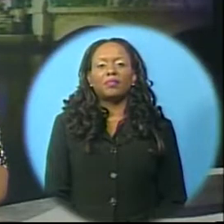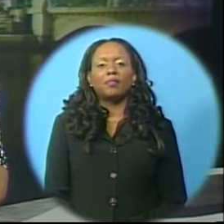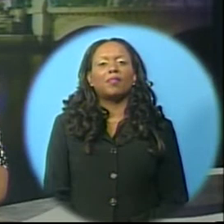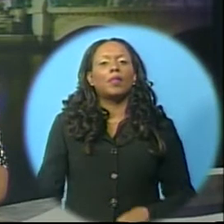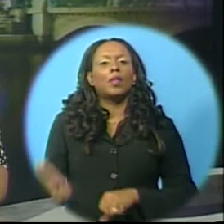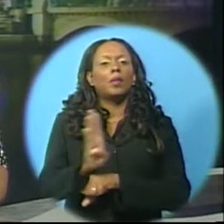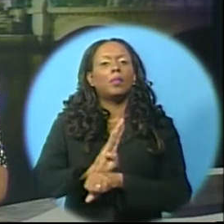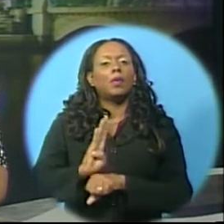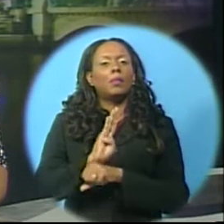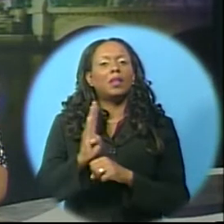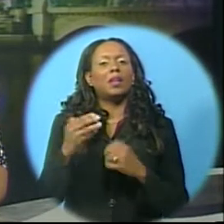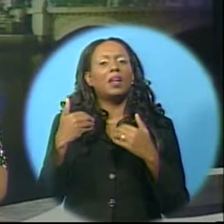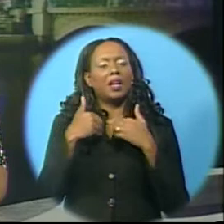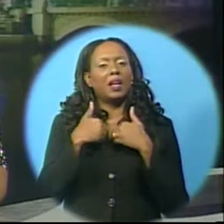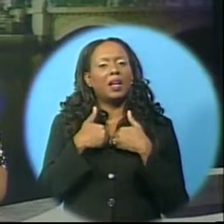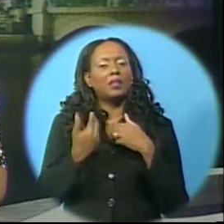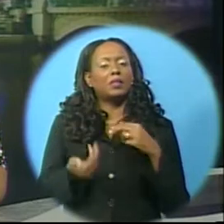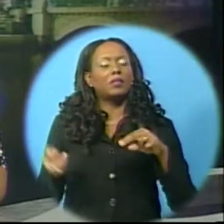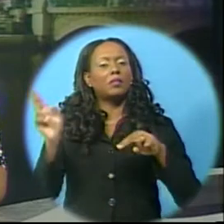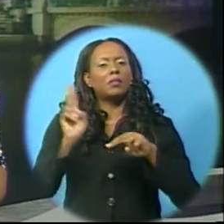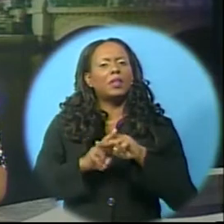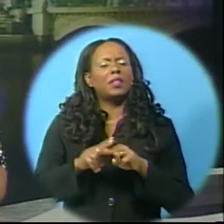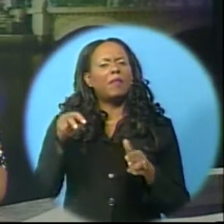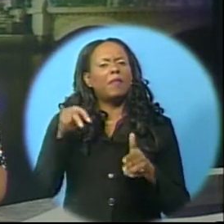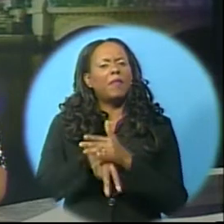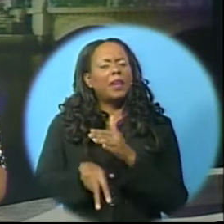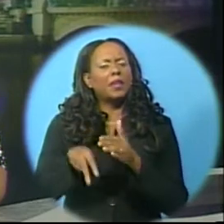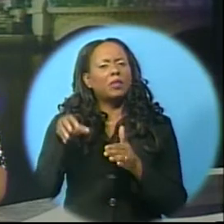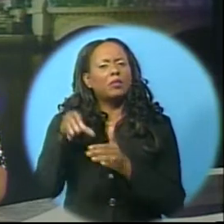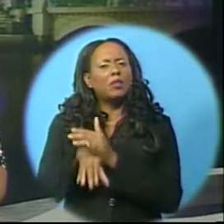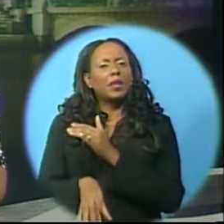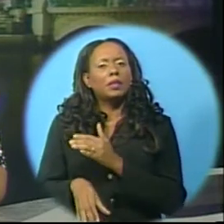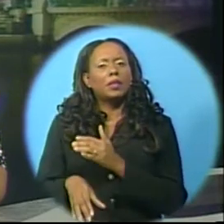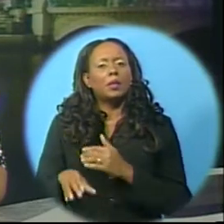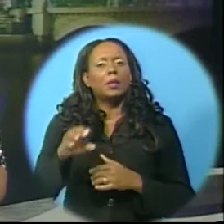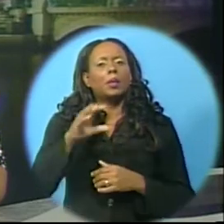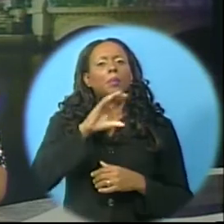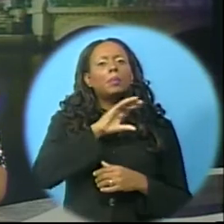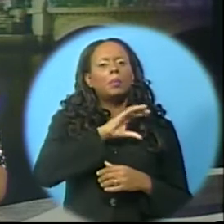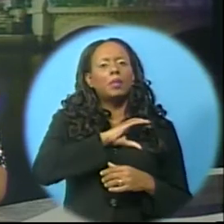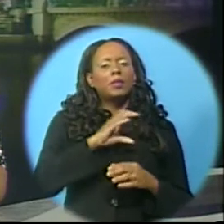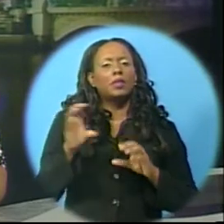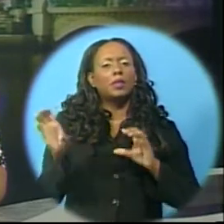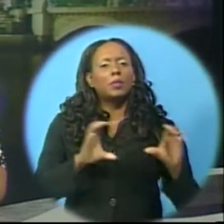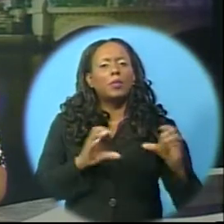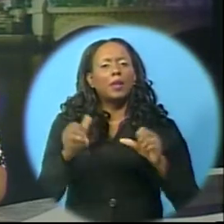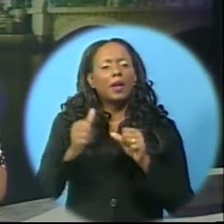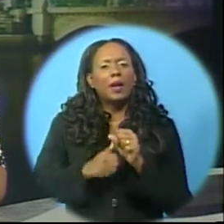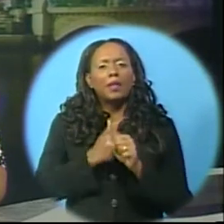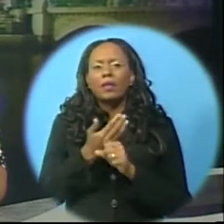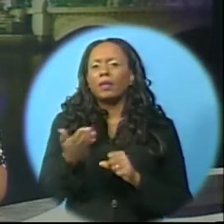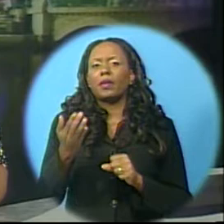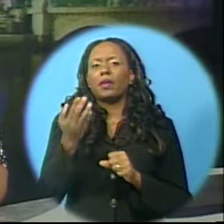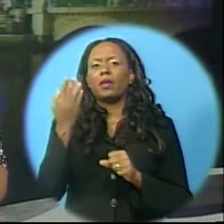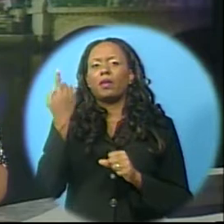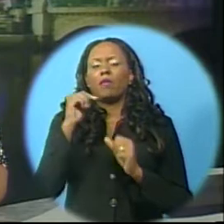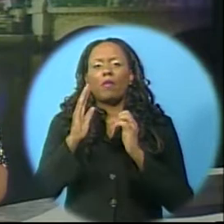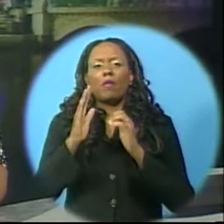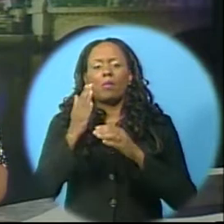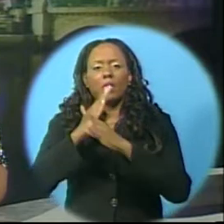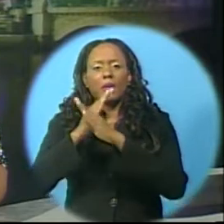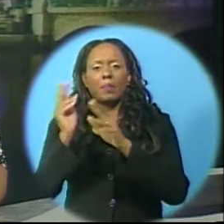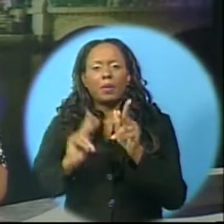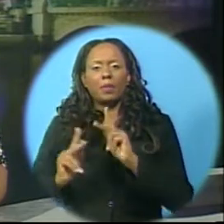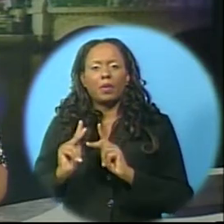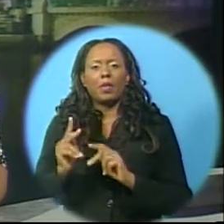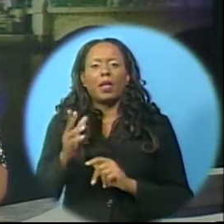Well, as the island faces an upsurge in violent crimes, local lawmen are being praised for their continued efforts to protect and serve. The kudos come